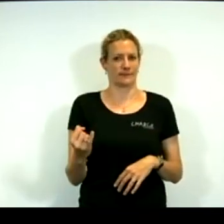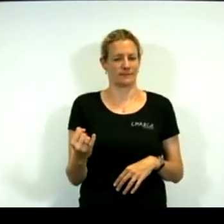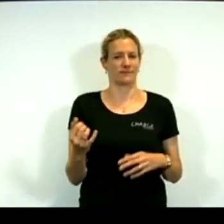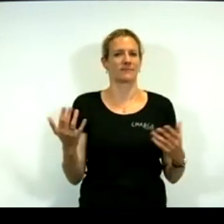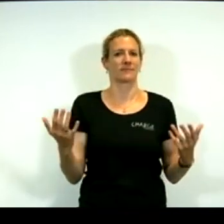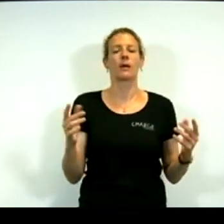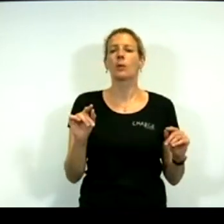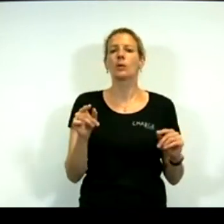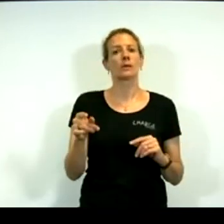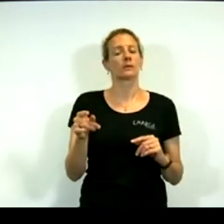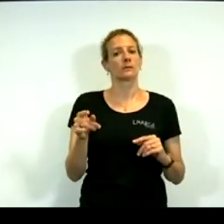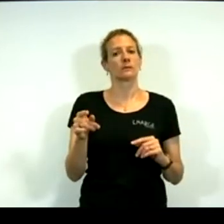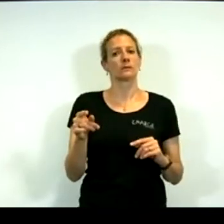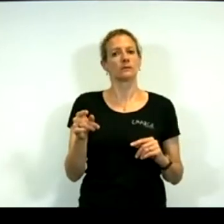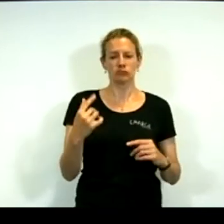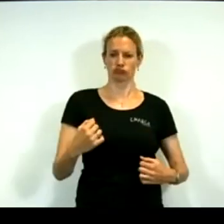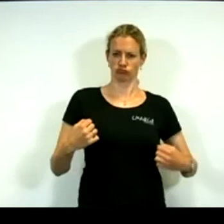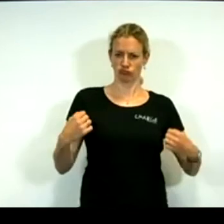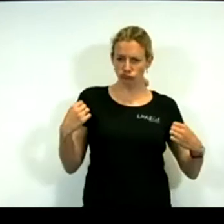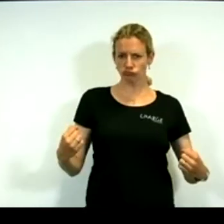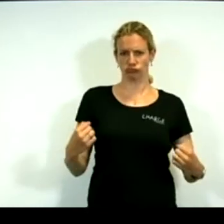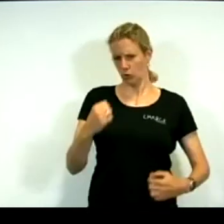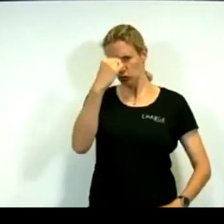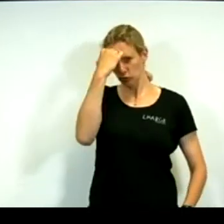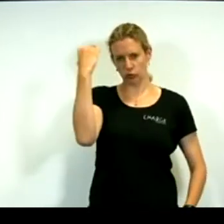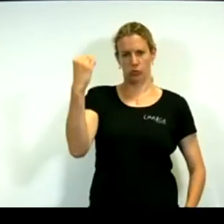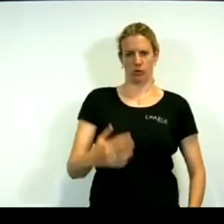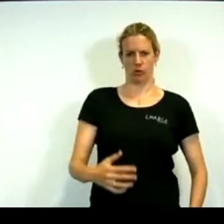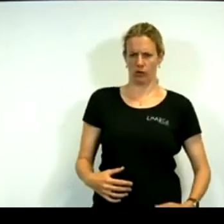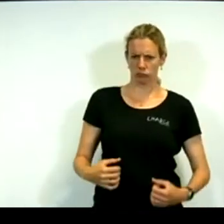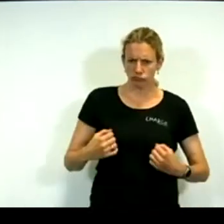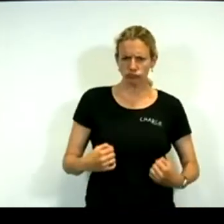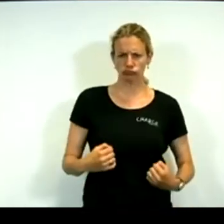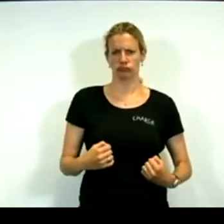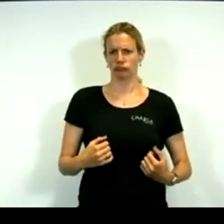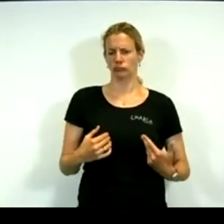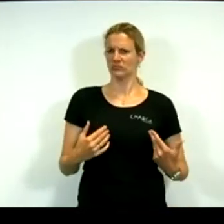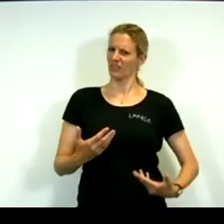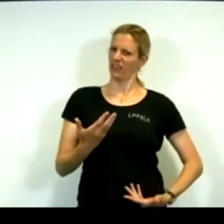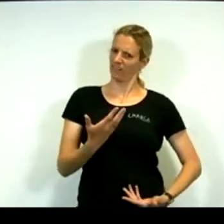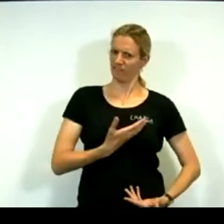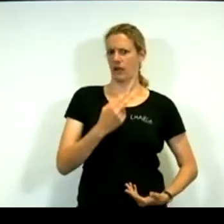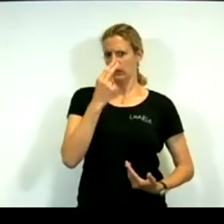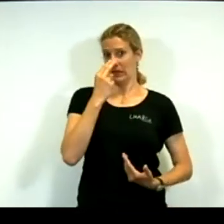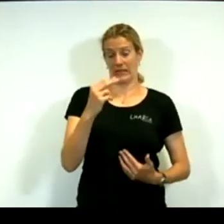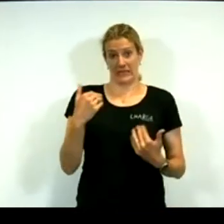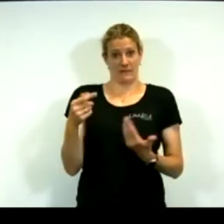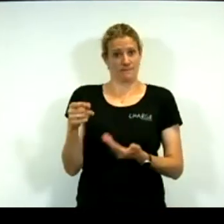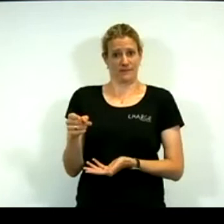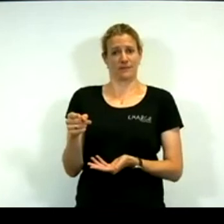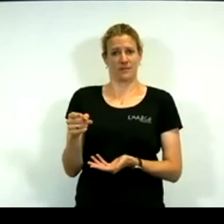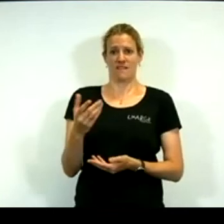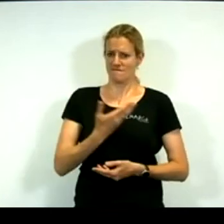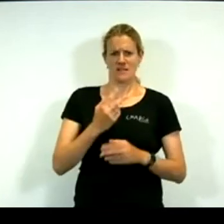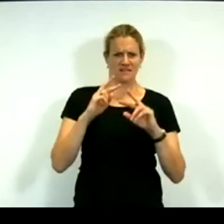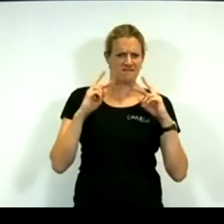stubborn, they're determined, and they want to see, and they want to meet the world through